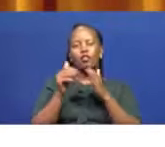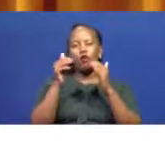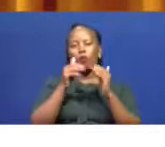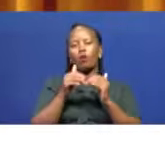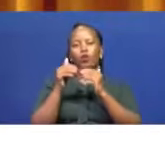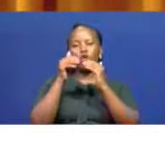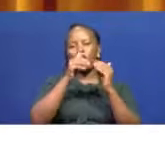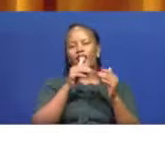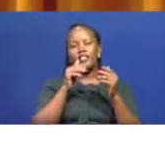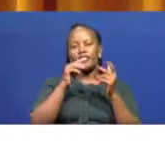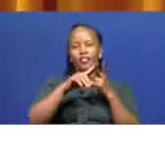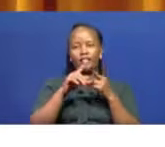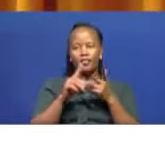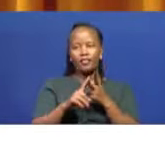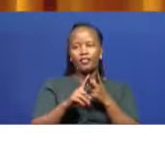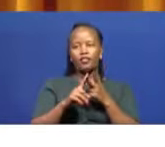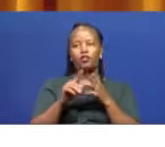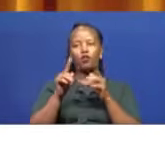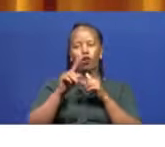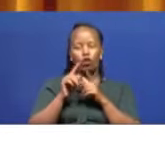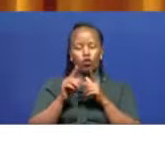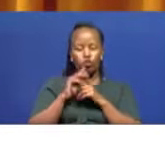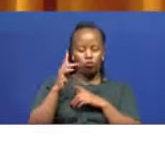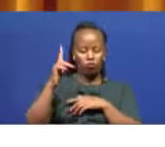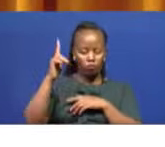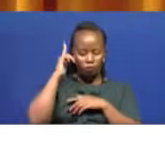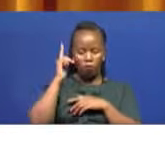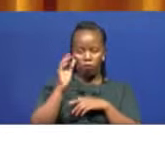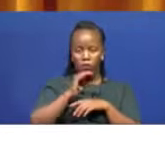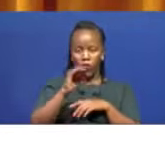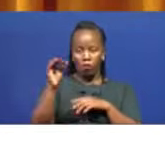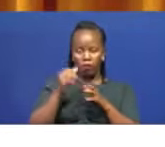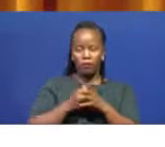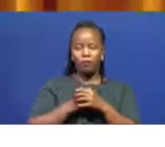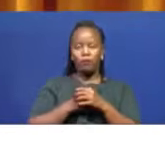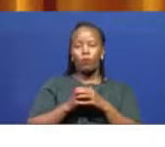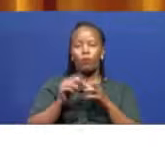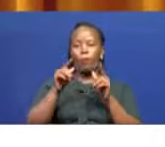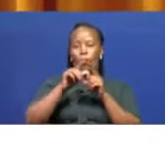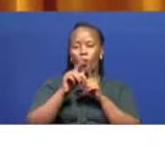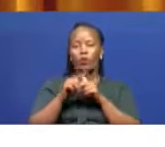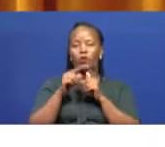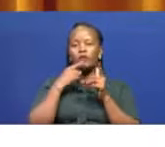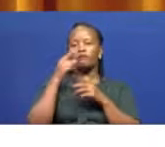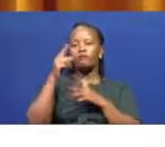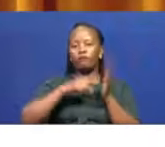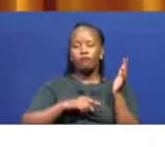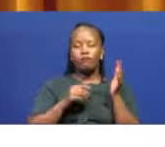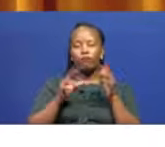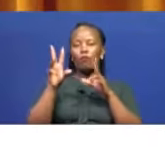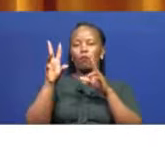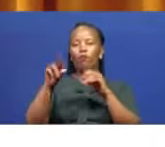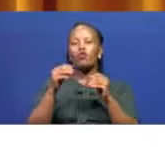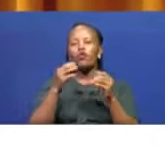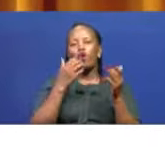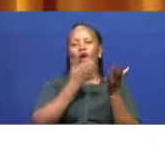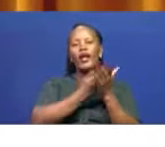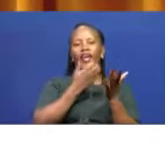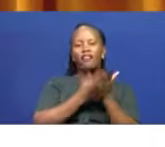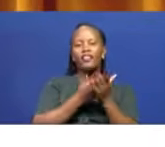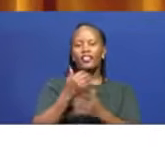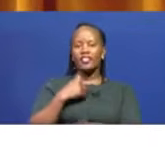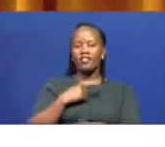proportionality, rationality, and legality. They further submitted that no evidence exists that